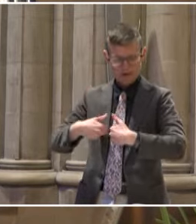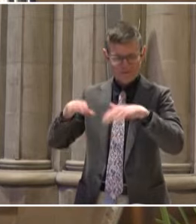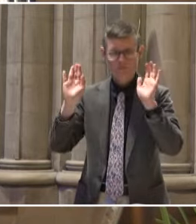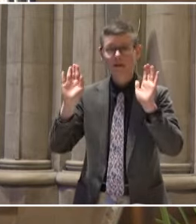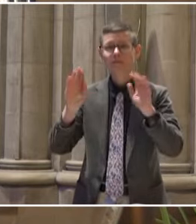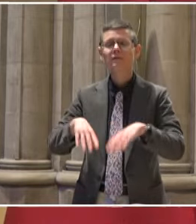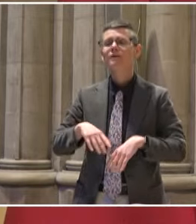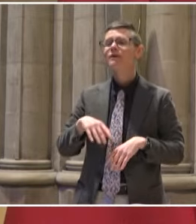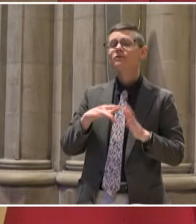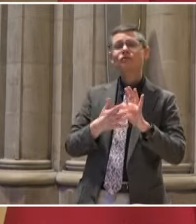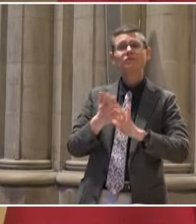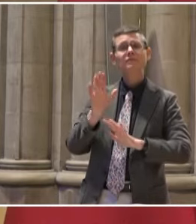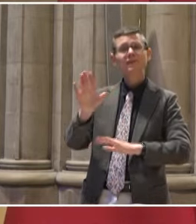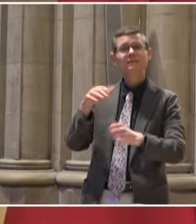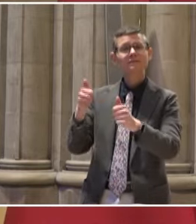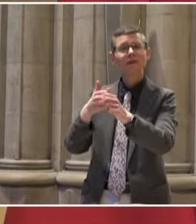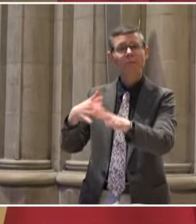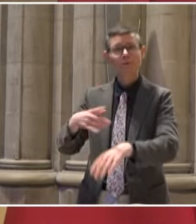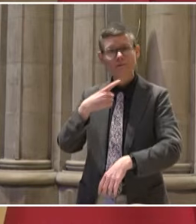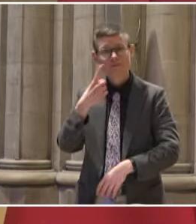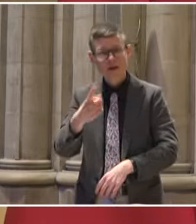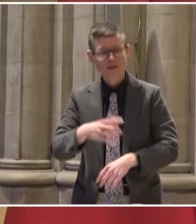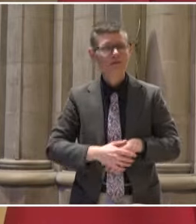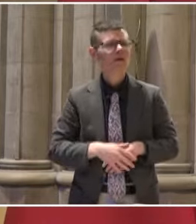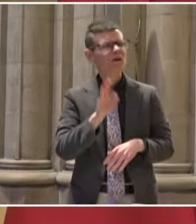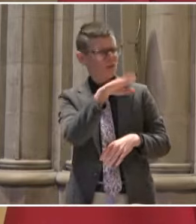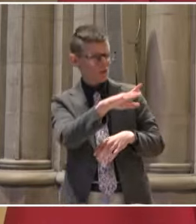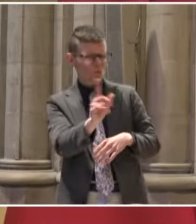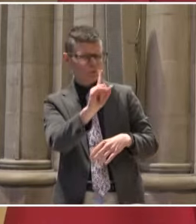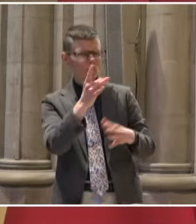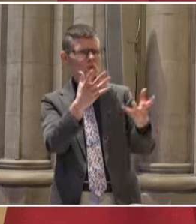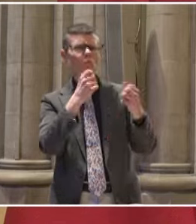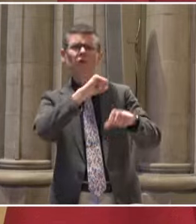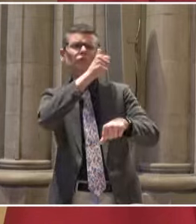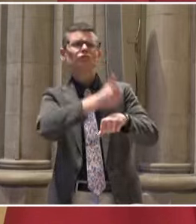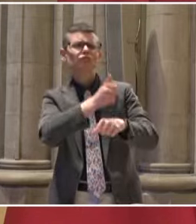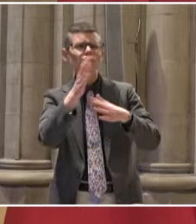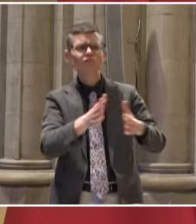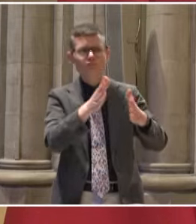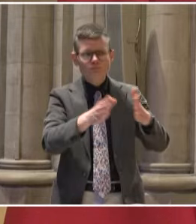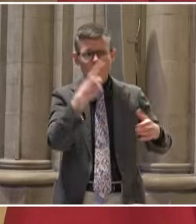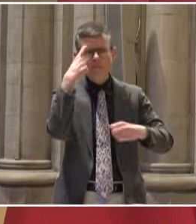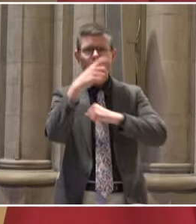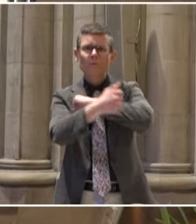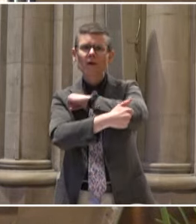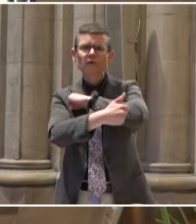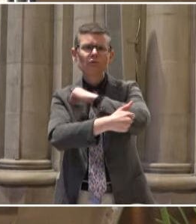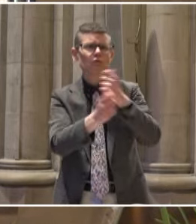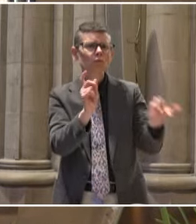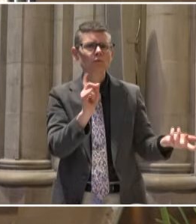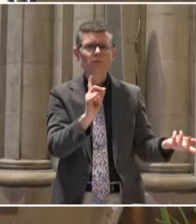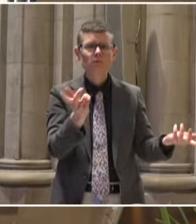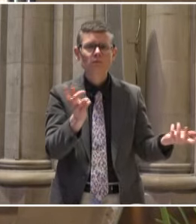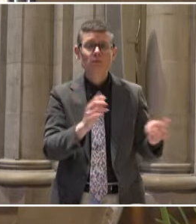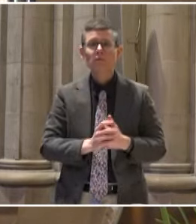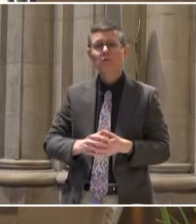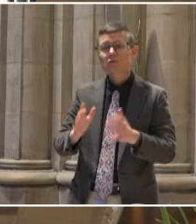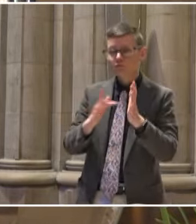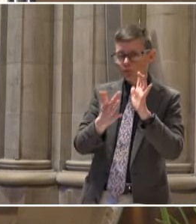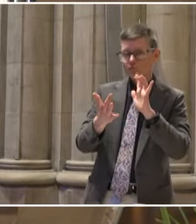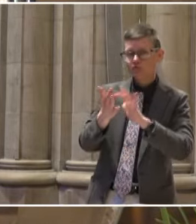said to him, "Where do you want us to go and make the preparations for you to eat the Passover?" So Jesus